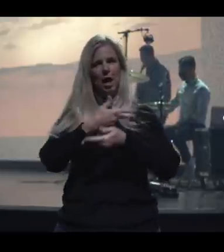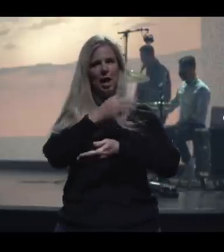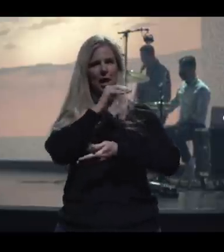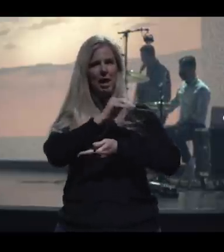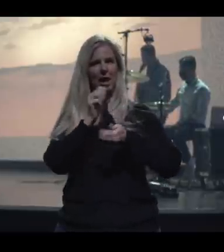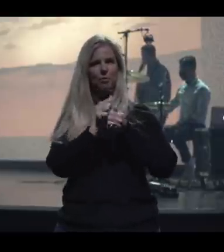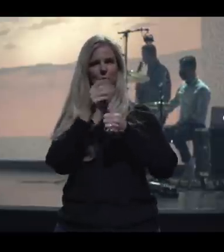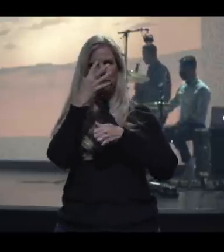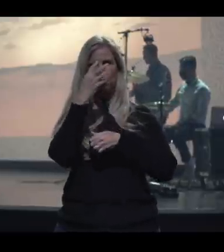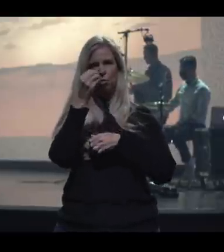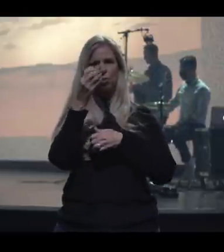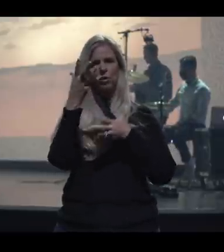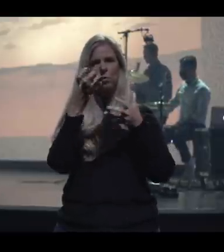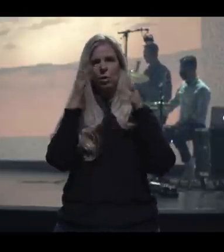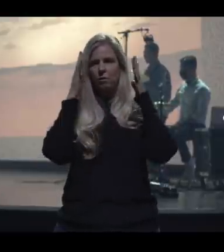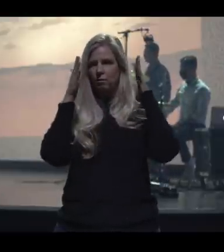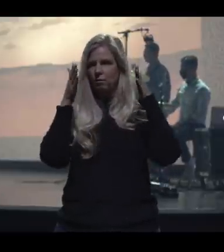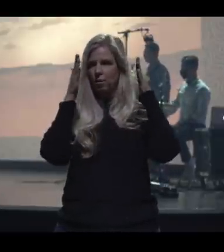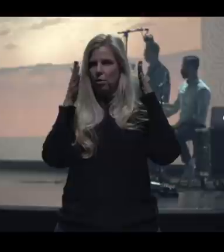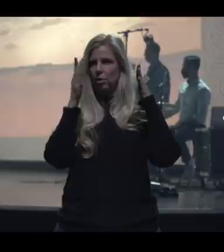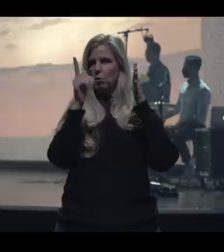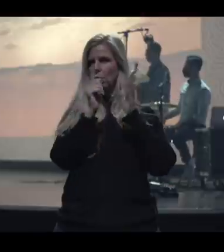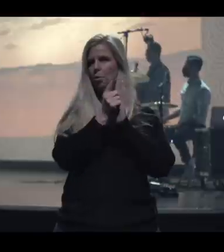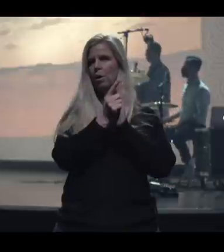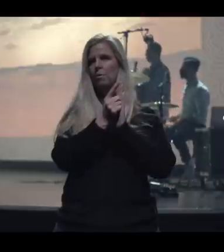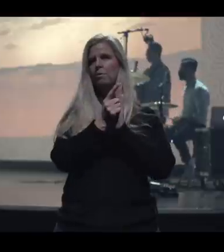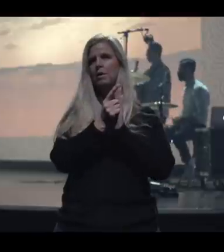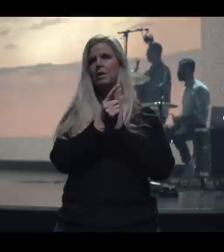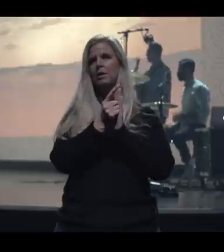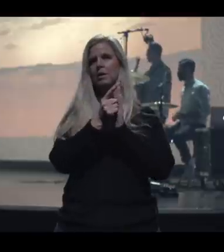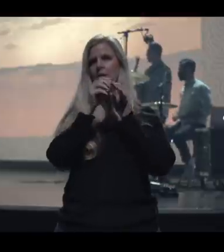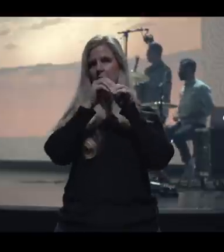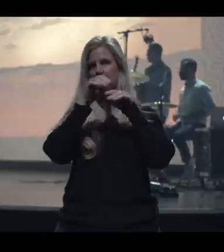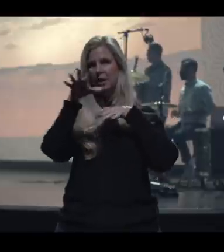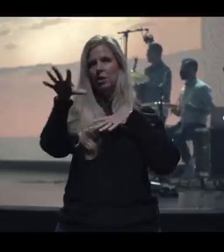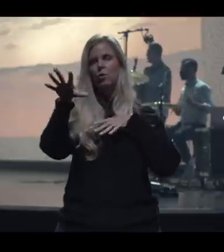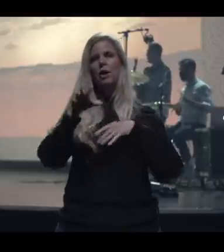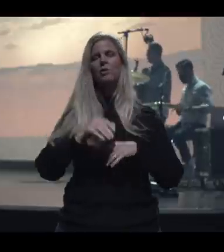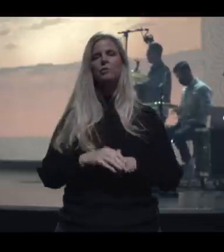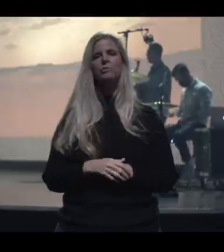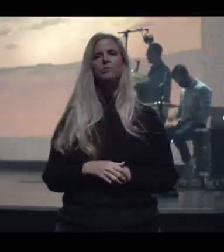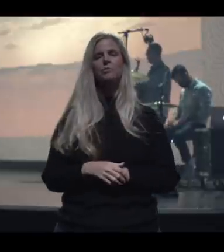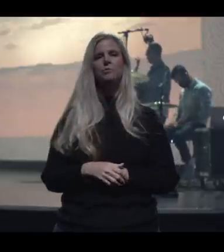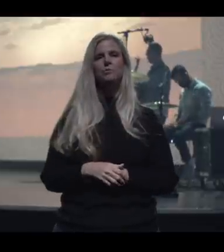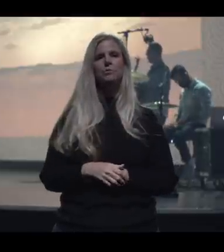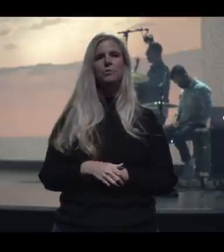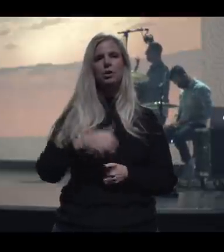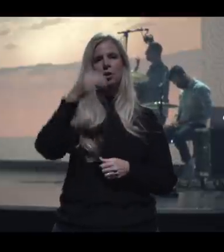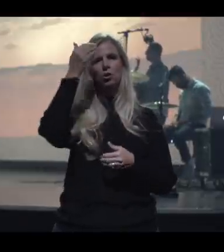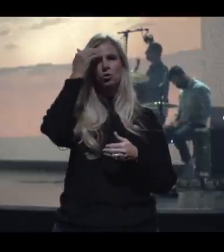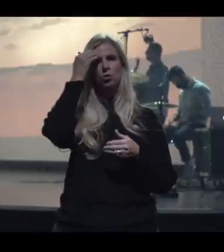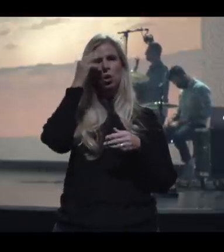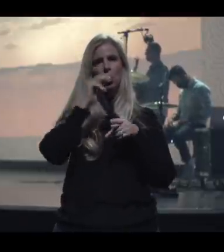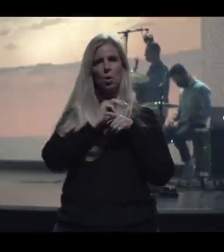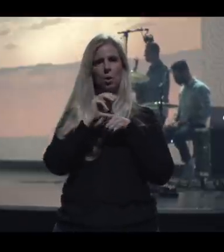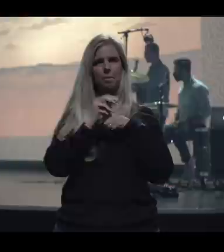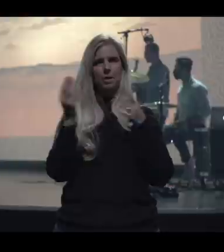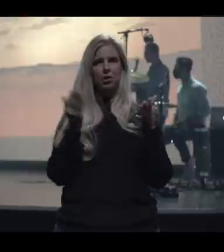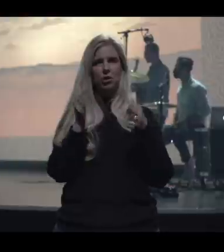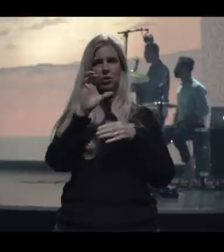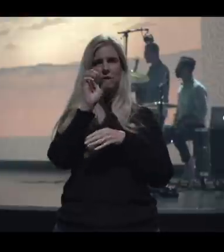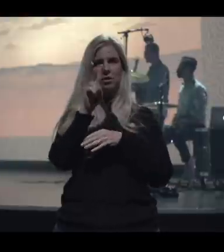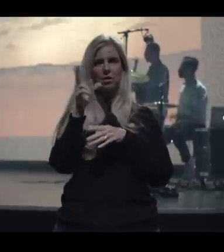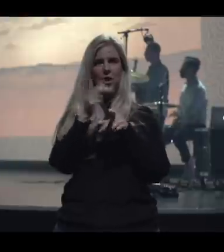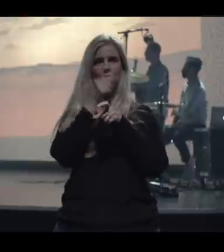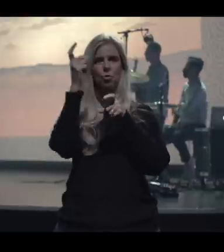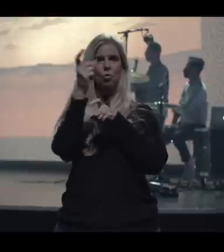I want to focus for just a minute on "I'm sending you out." You know our mission at CCV is win, train, send. This